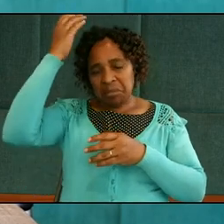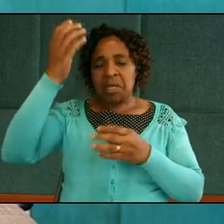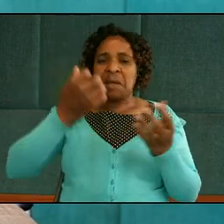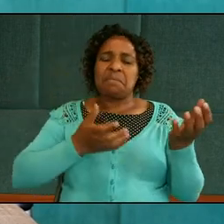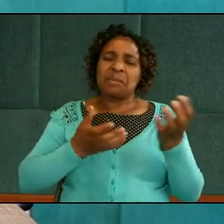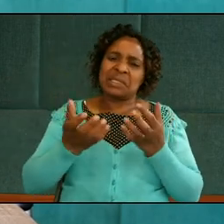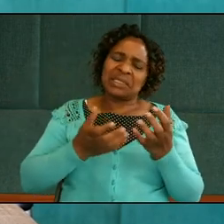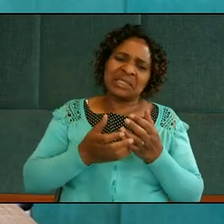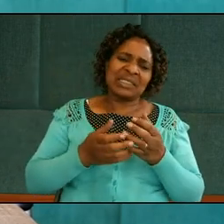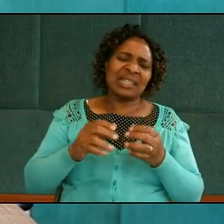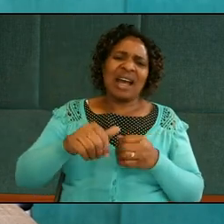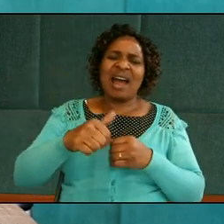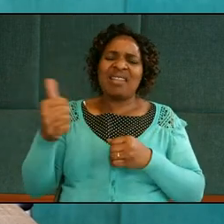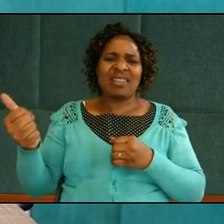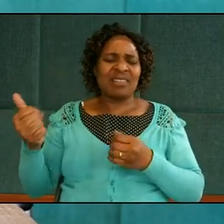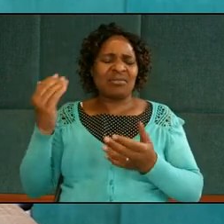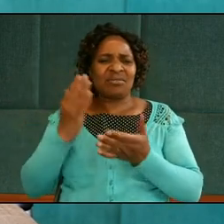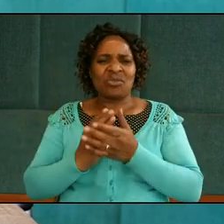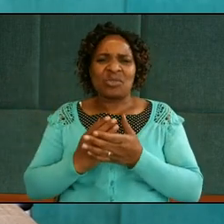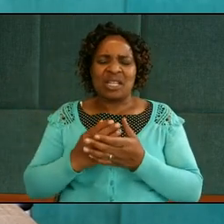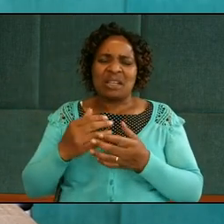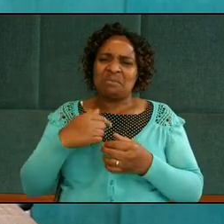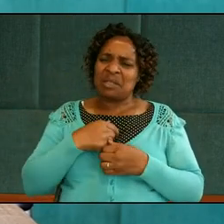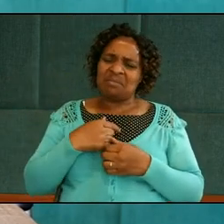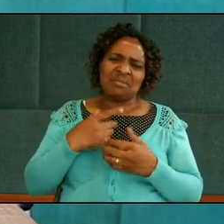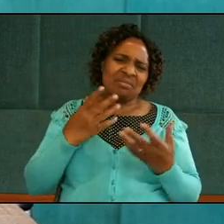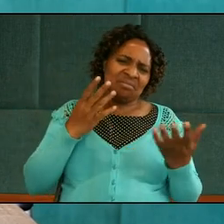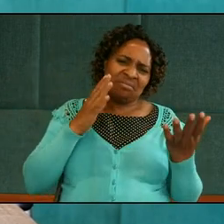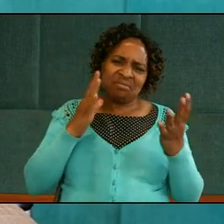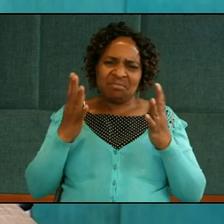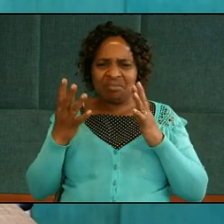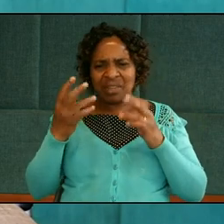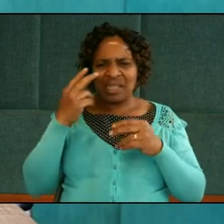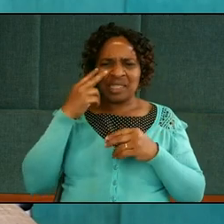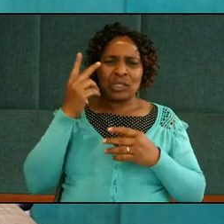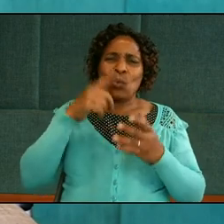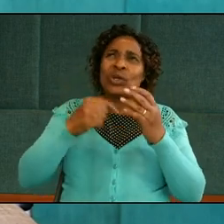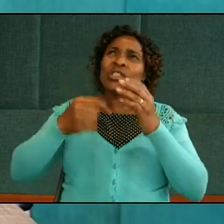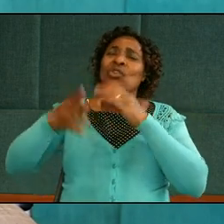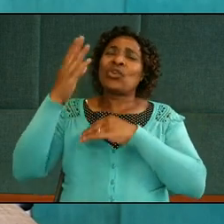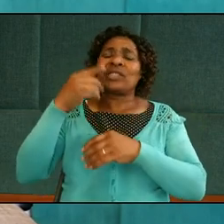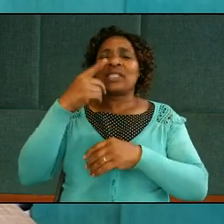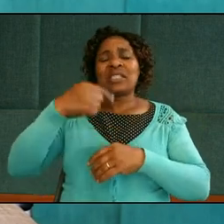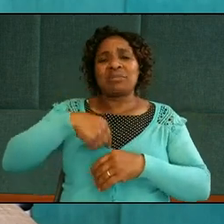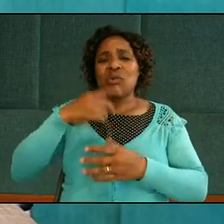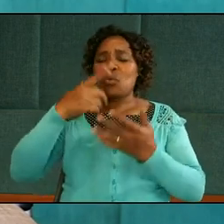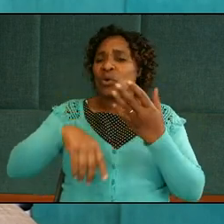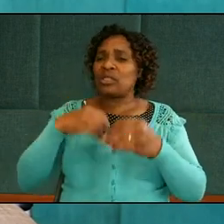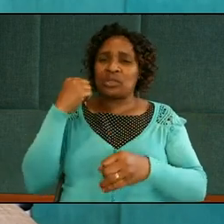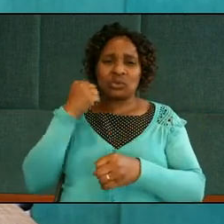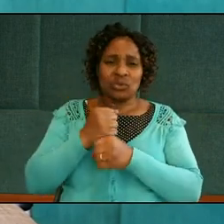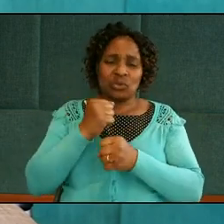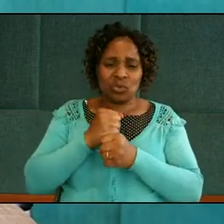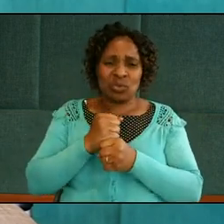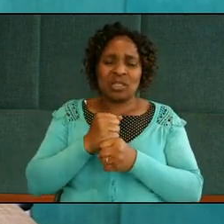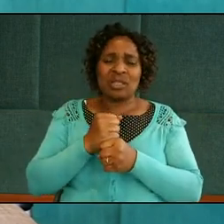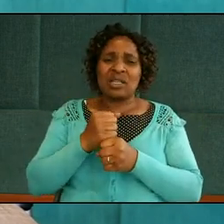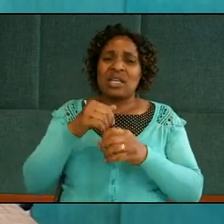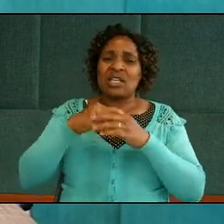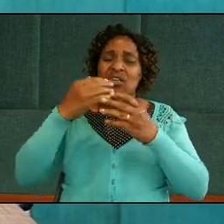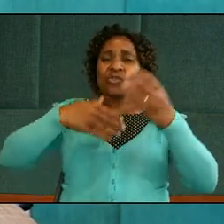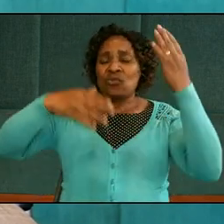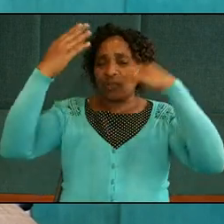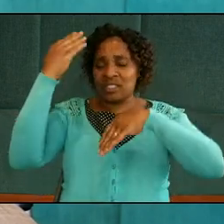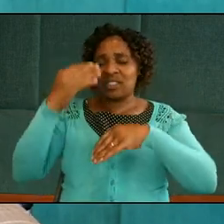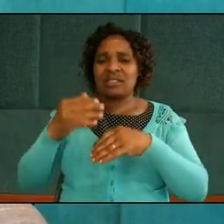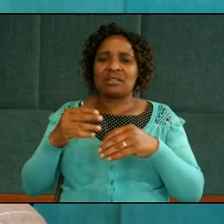business, and in other factors. So I really had to see what God is telling me, where what I should pursue in university. So